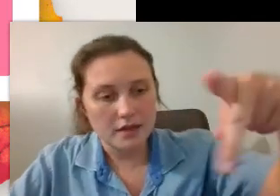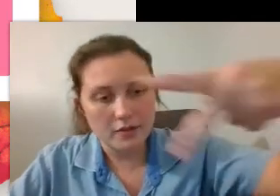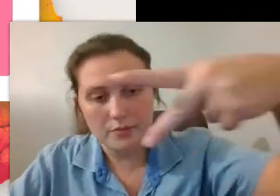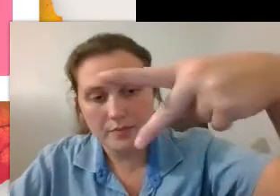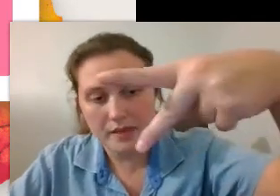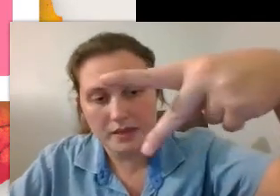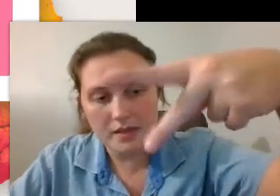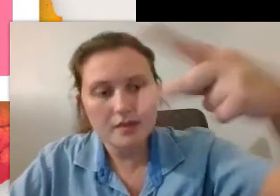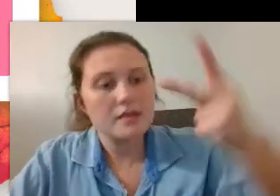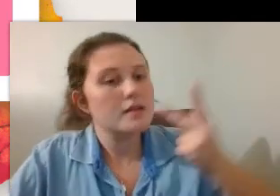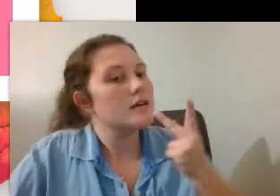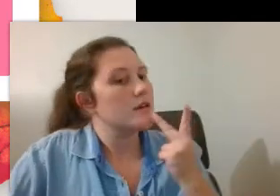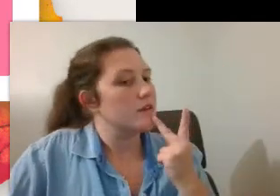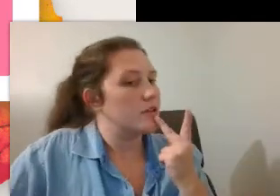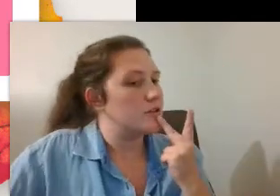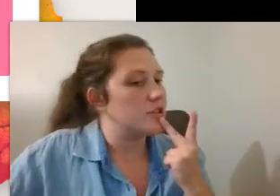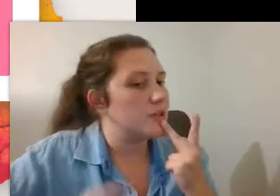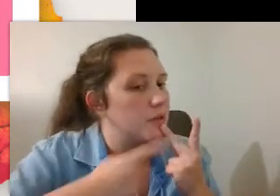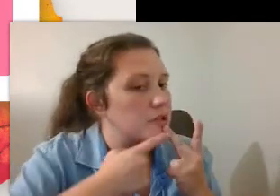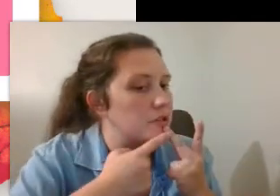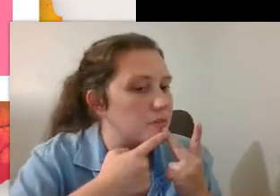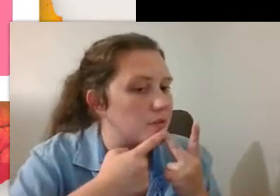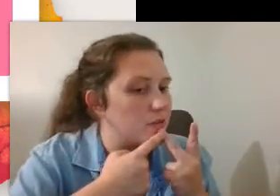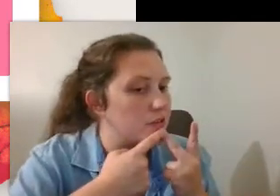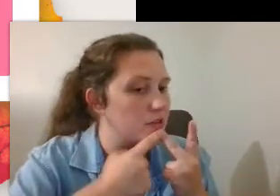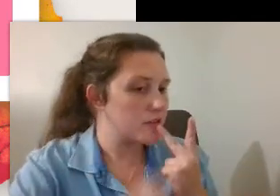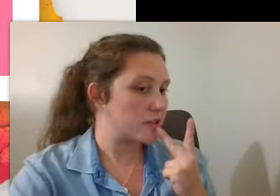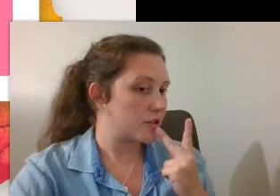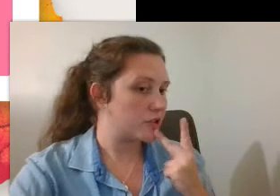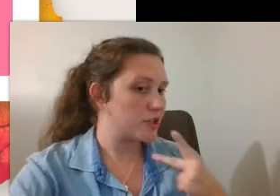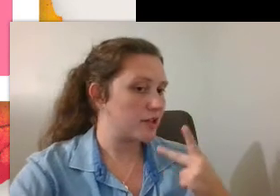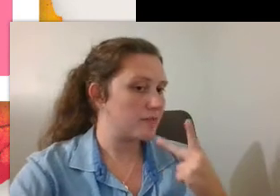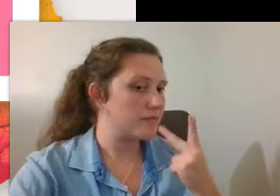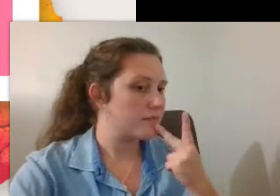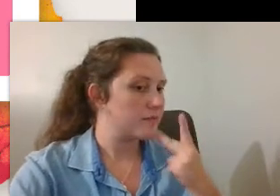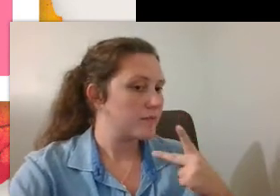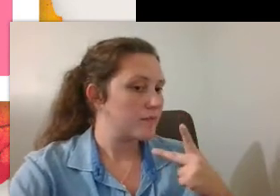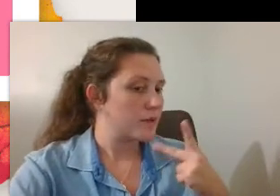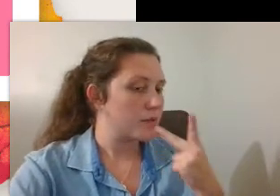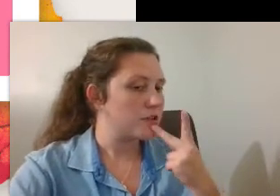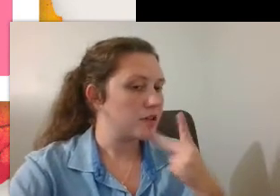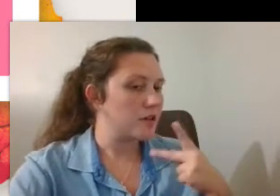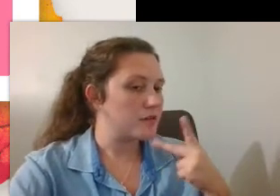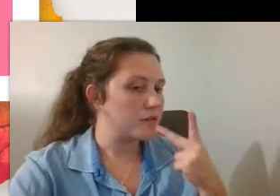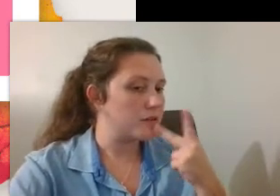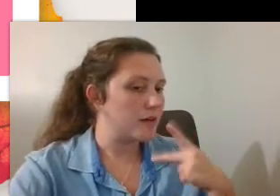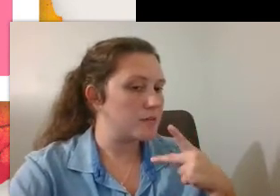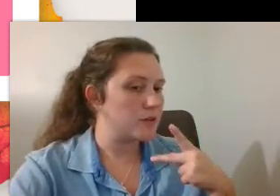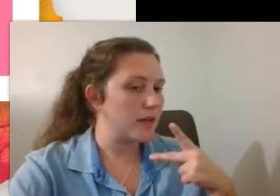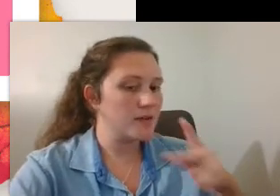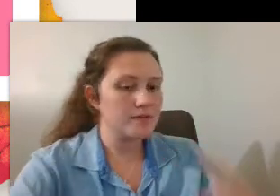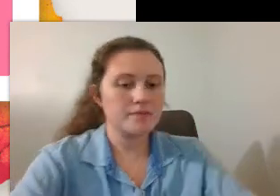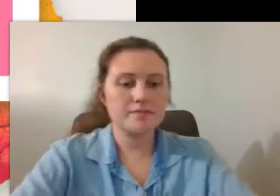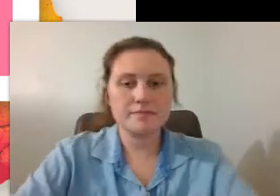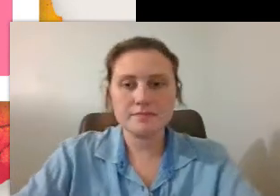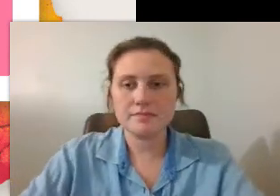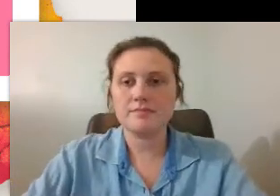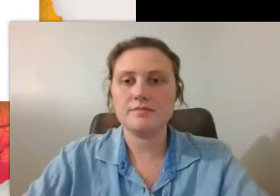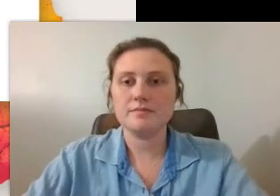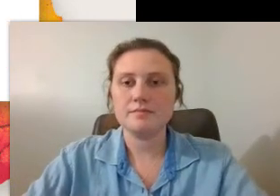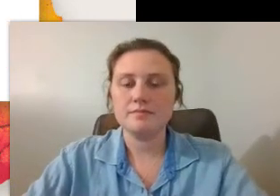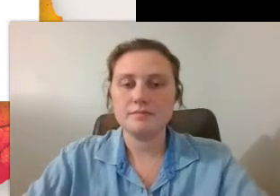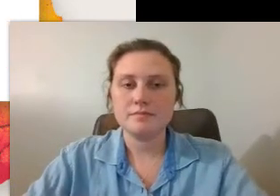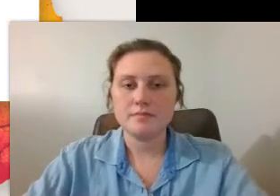Pink, another P. Then on your chin, make sure your middle finger is touching your chin. Brush it off 2 times, okay?